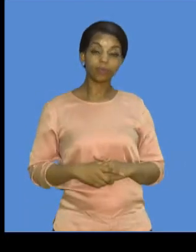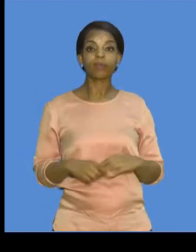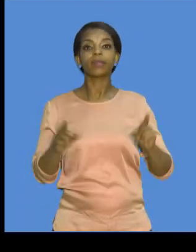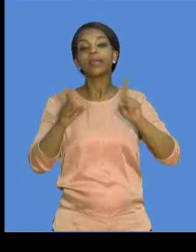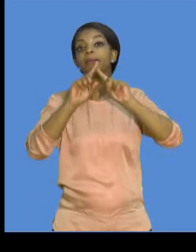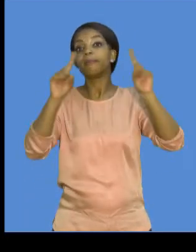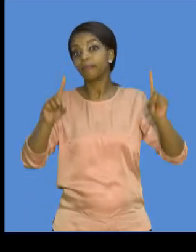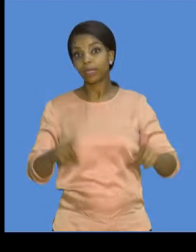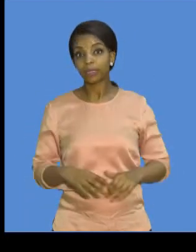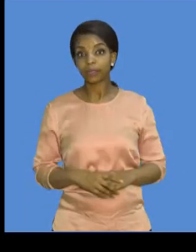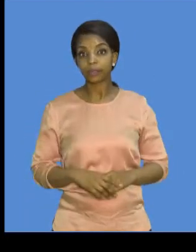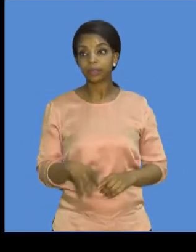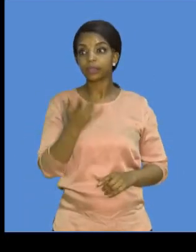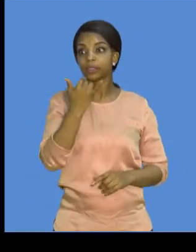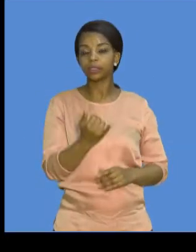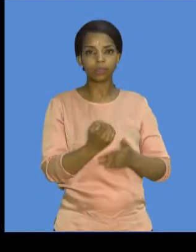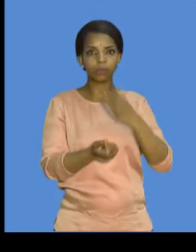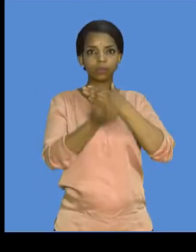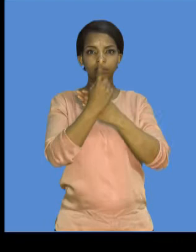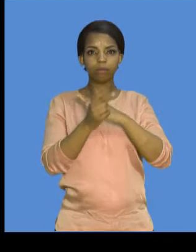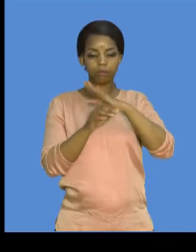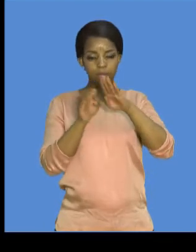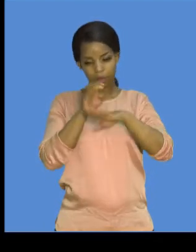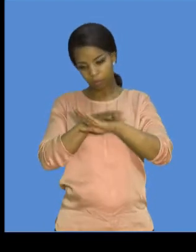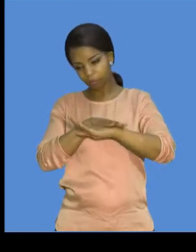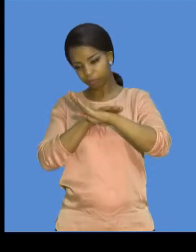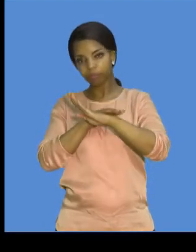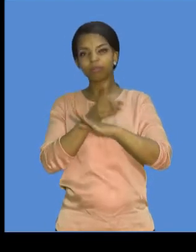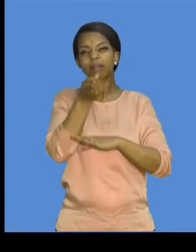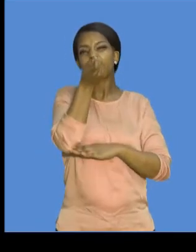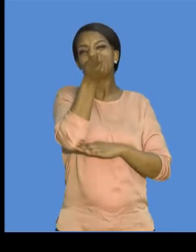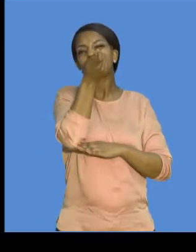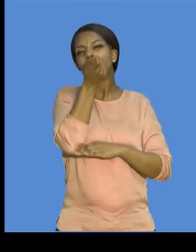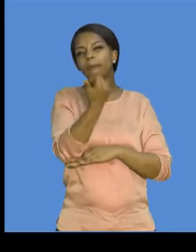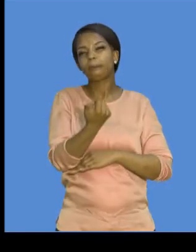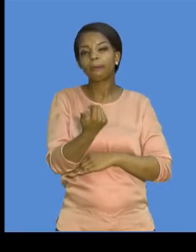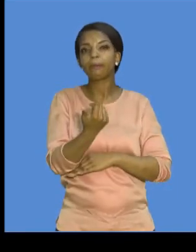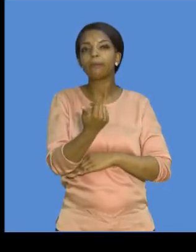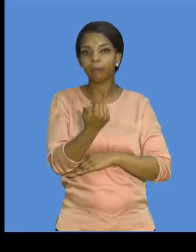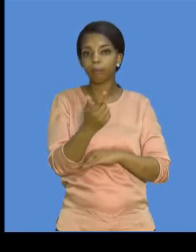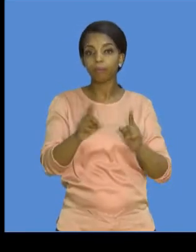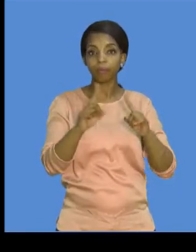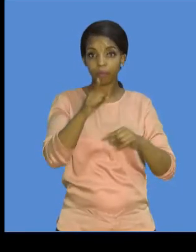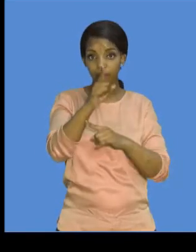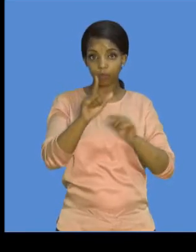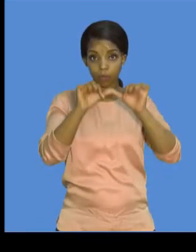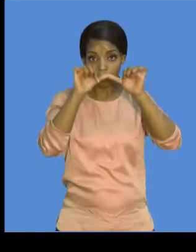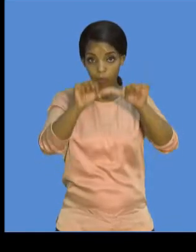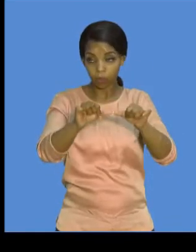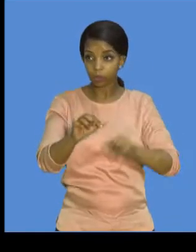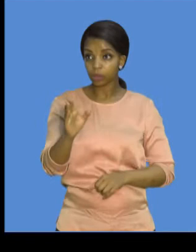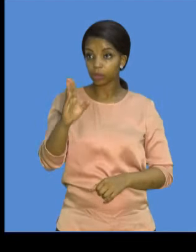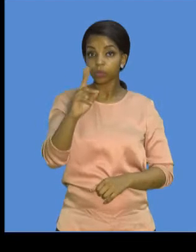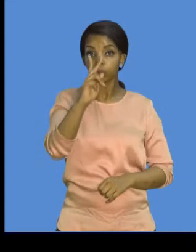so meaning the small change over a long time. But if you continue with this, you will see that from